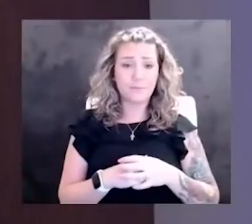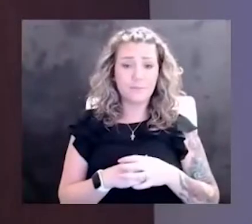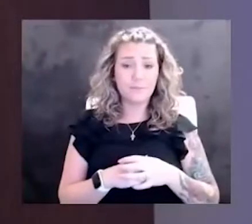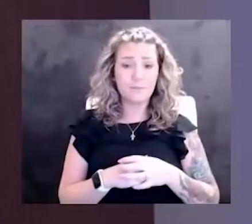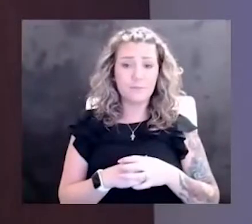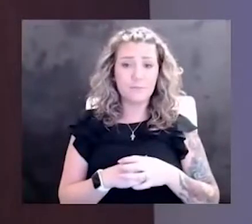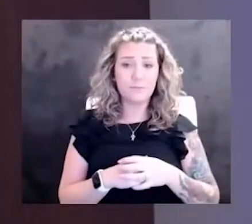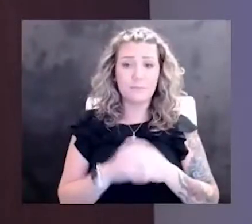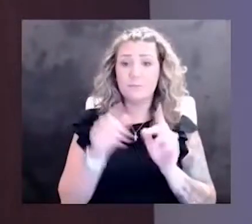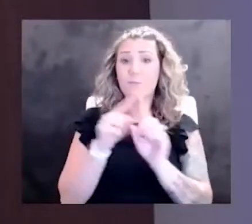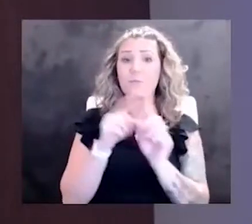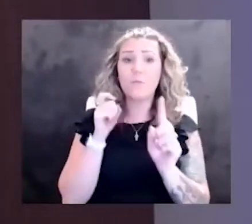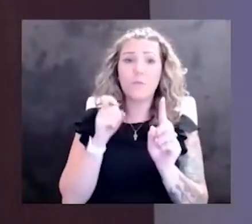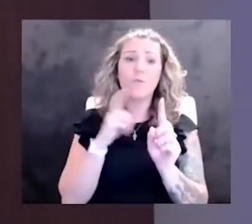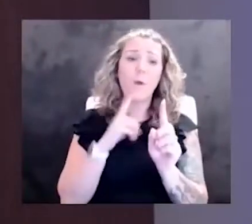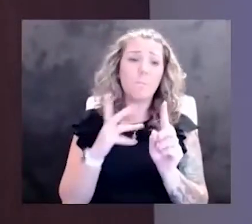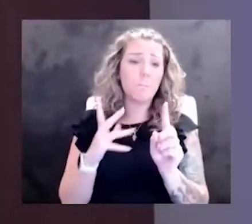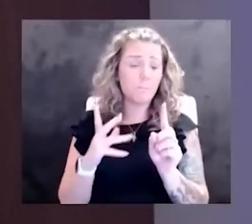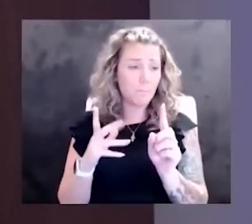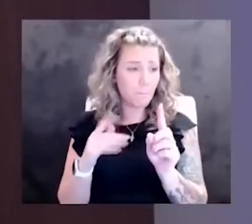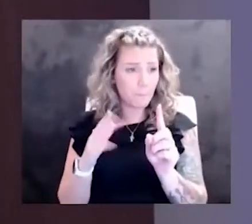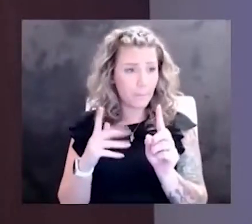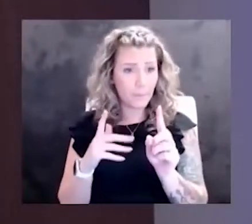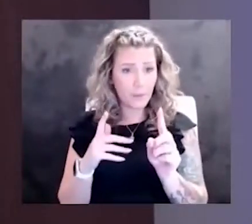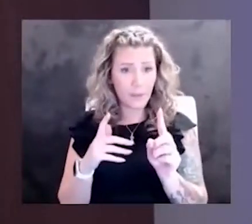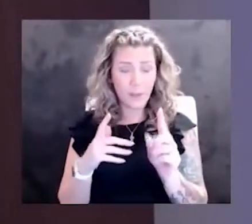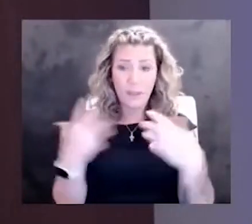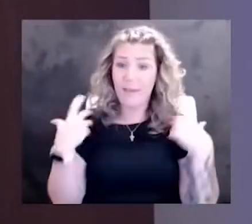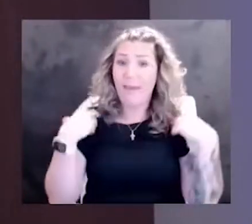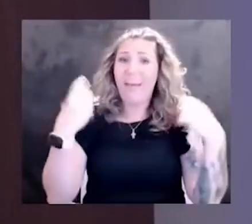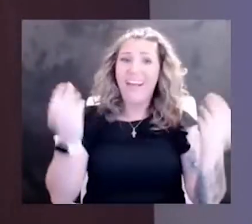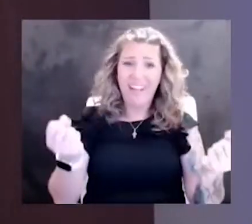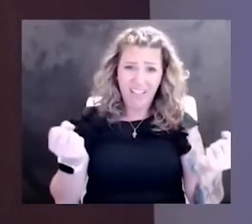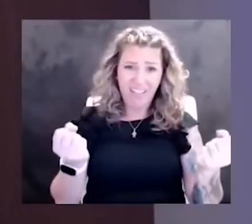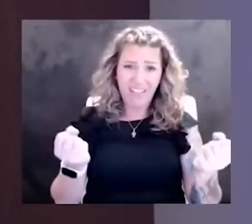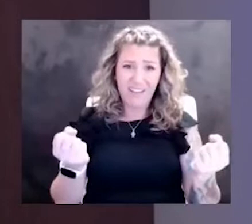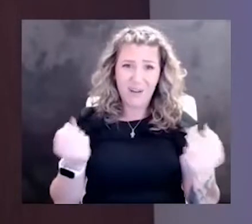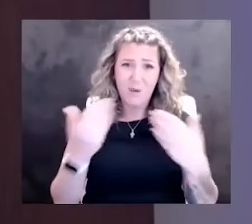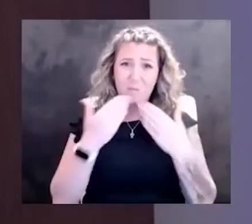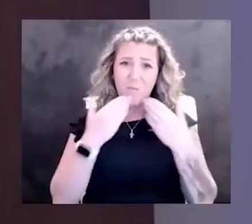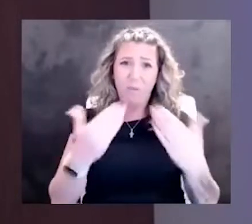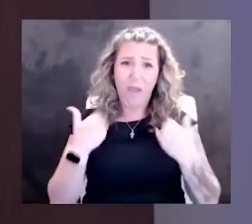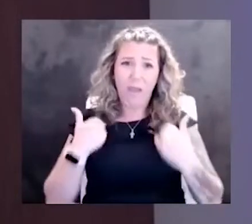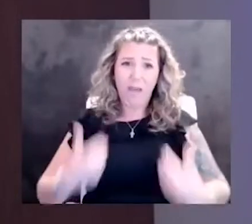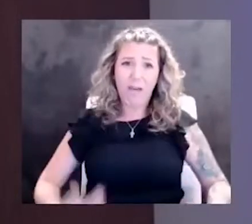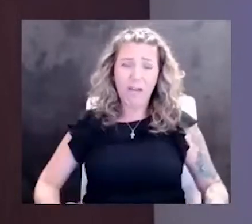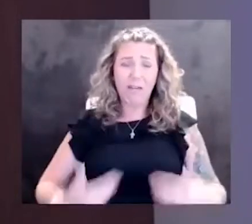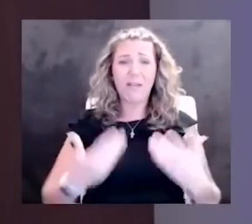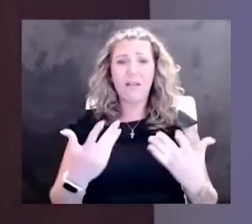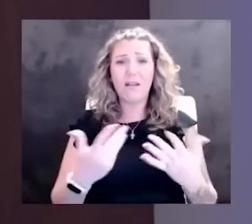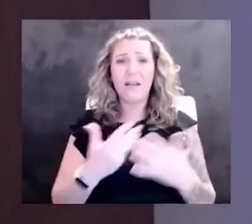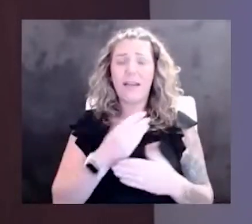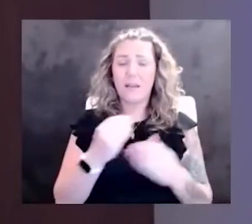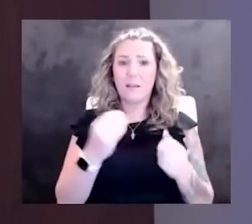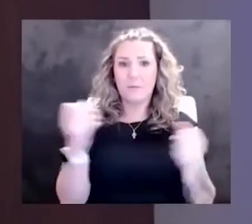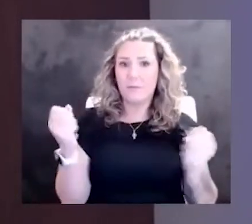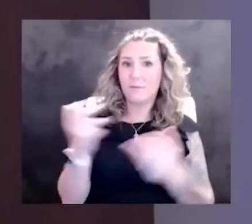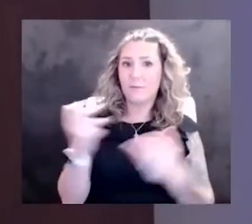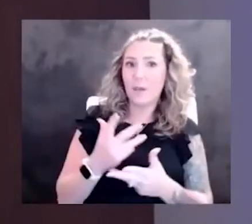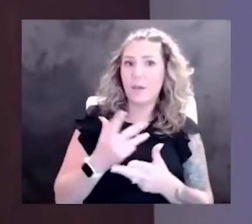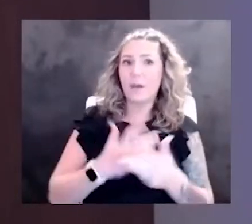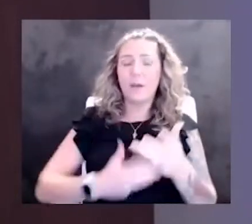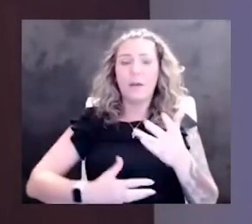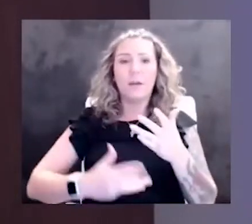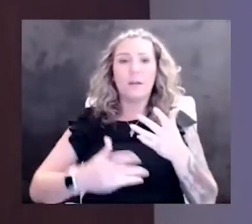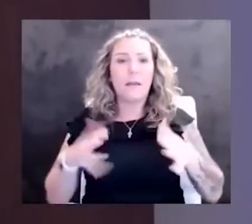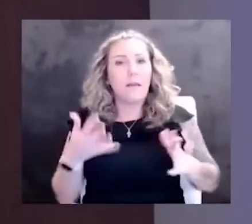from health and well-being to and then the fear and anxiety around that. I think we've seen a